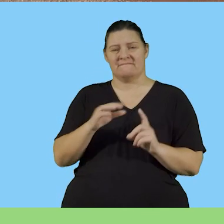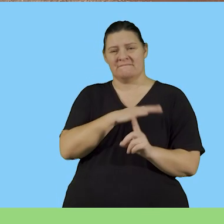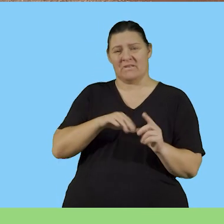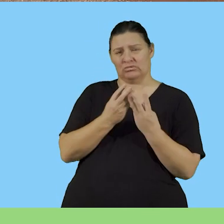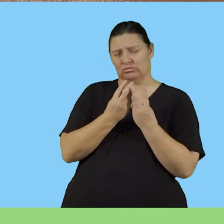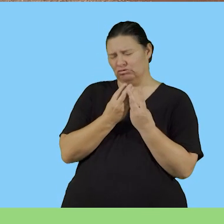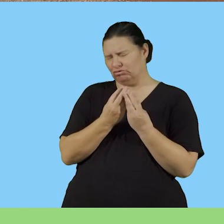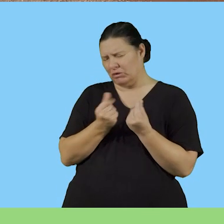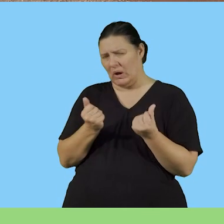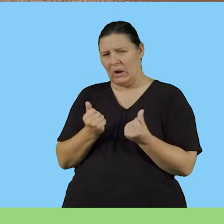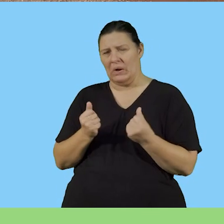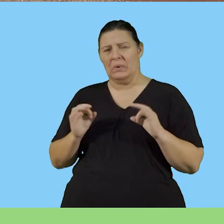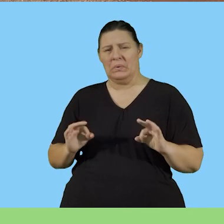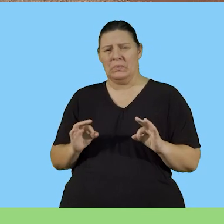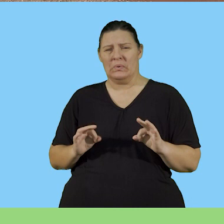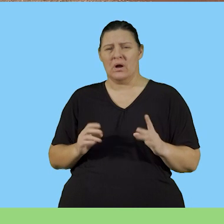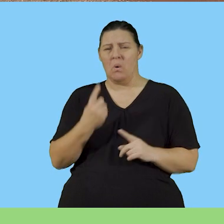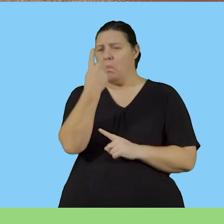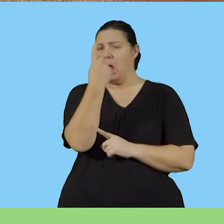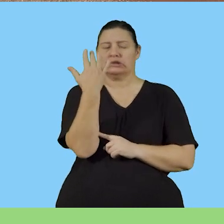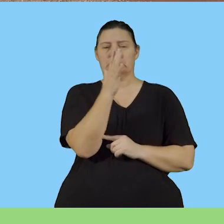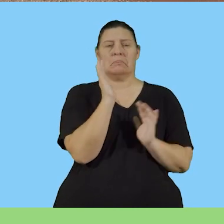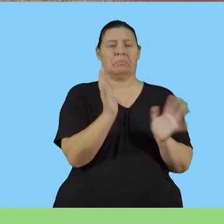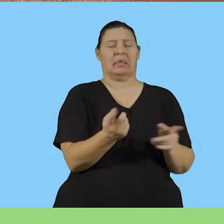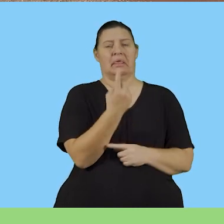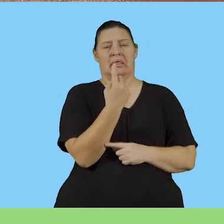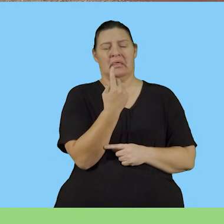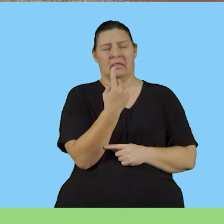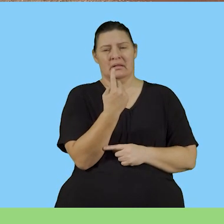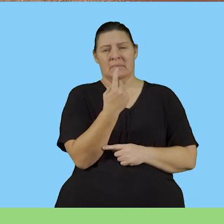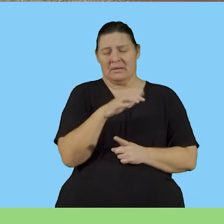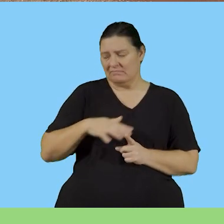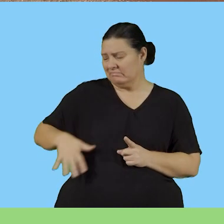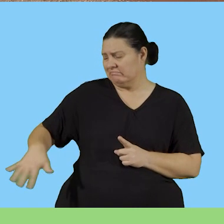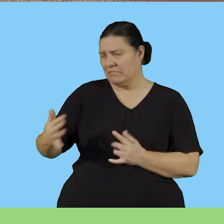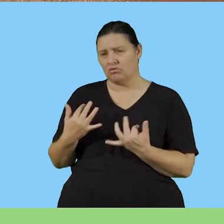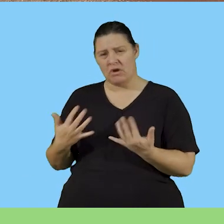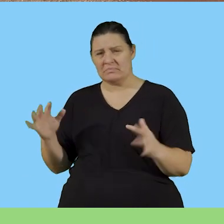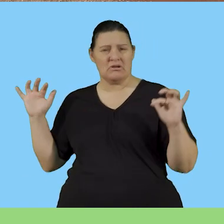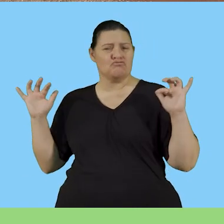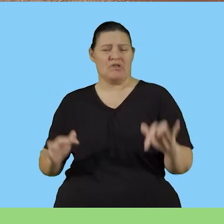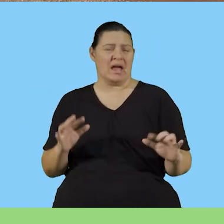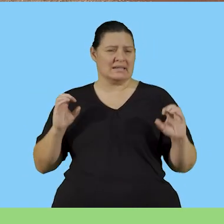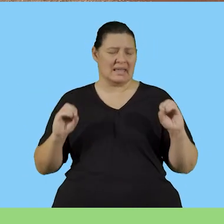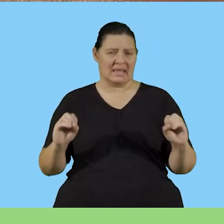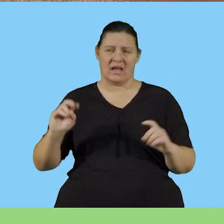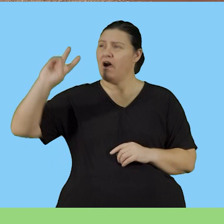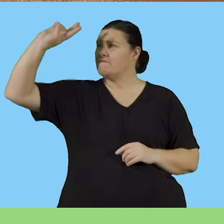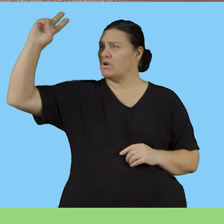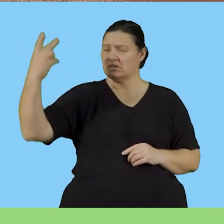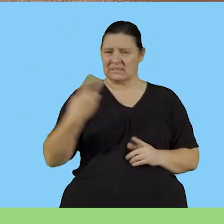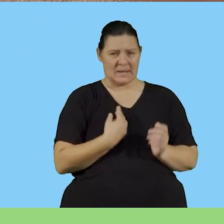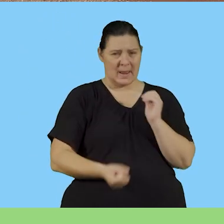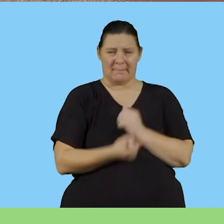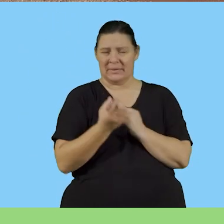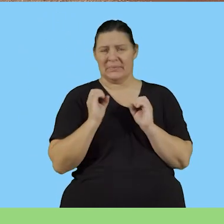a place that is very dry with no vegetation, just that one tree. So that's an indication that there hasn't been rain and